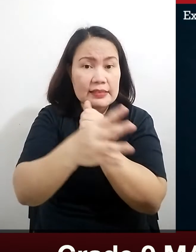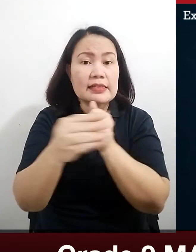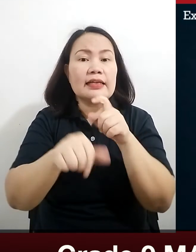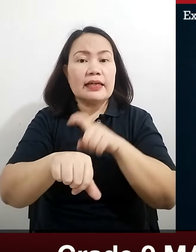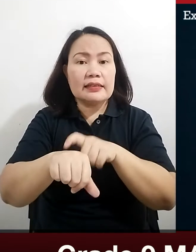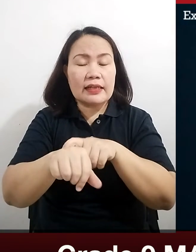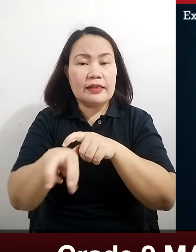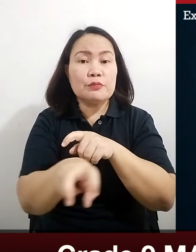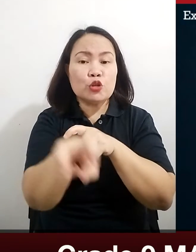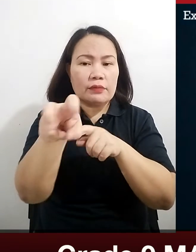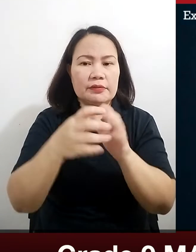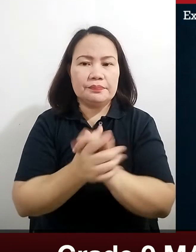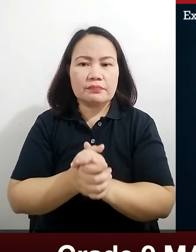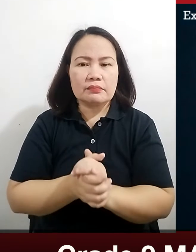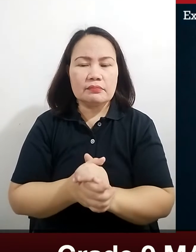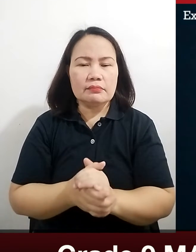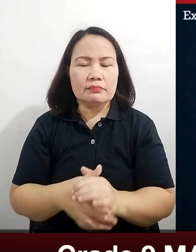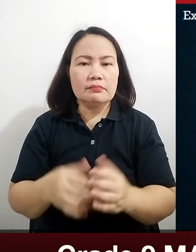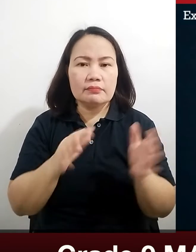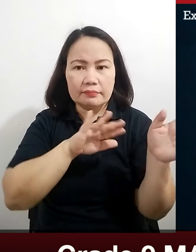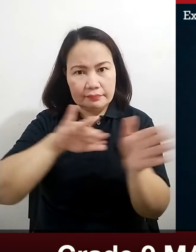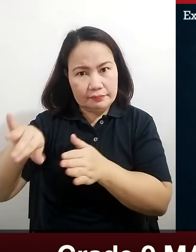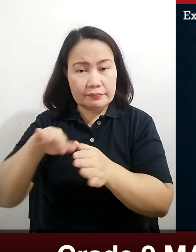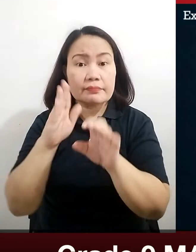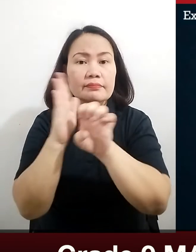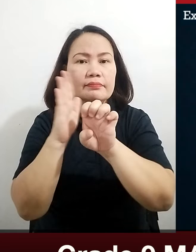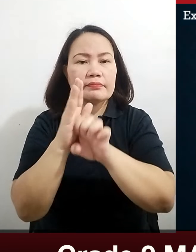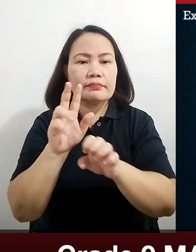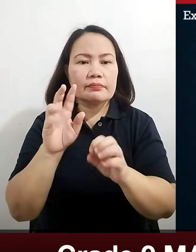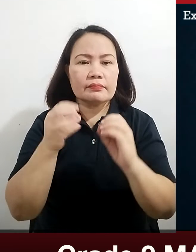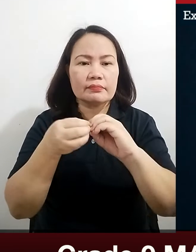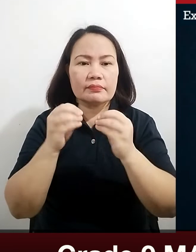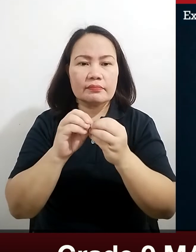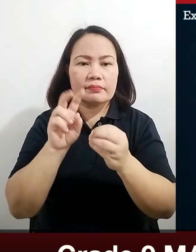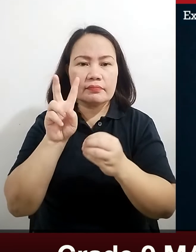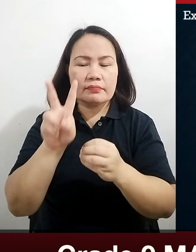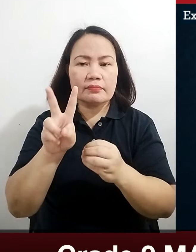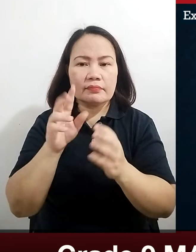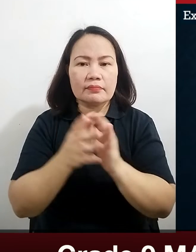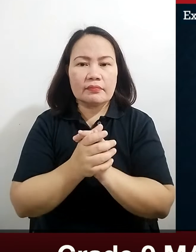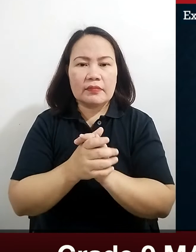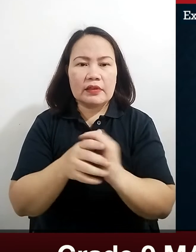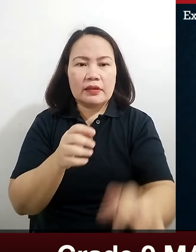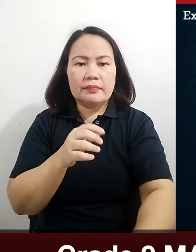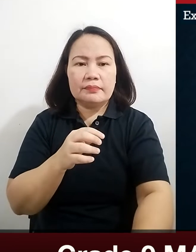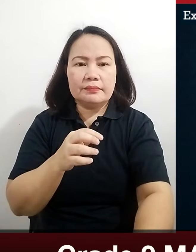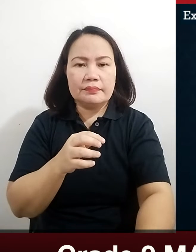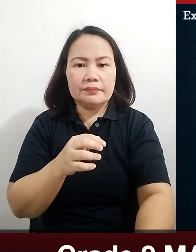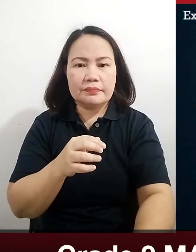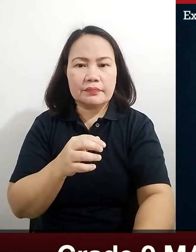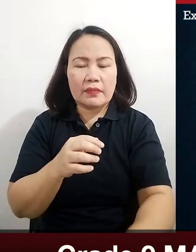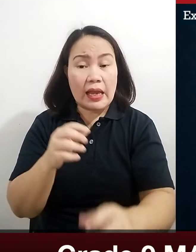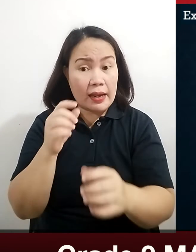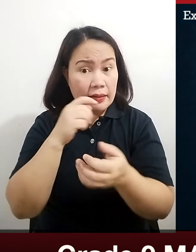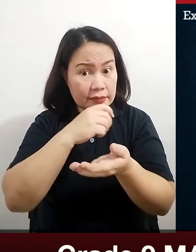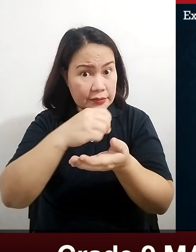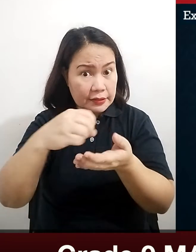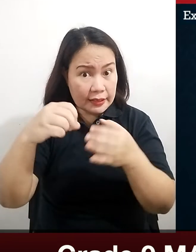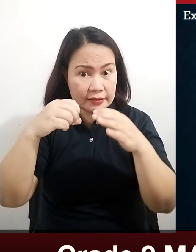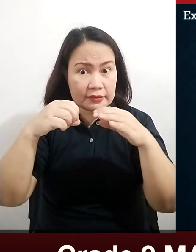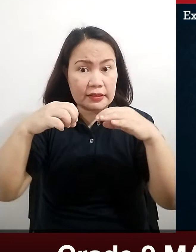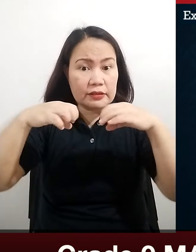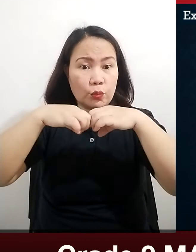for example number 2, write an equation for the following statement. So, paano ba natin i-translate, no, ang